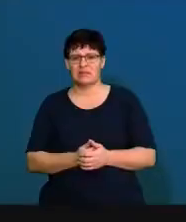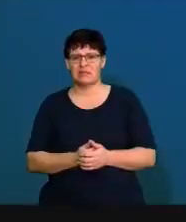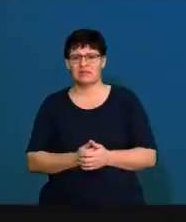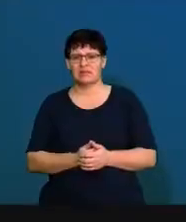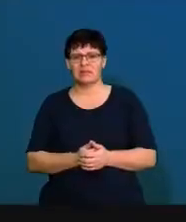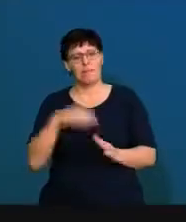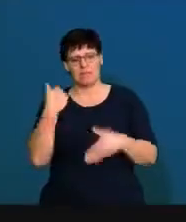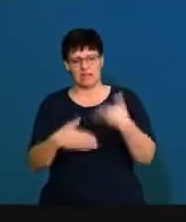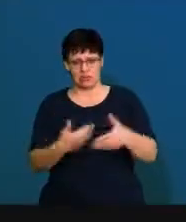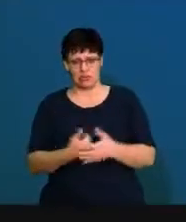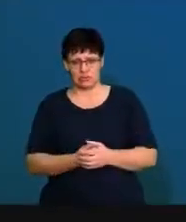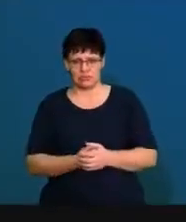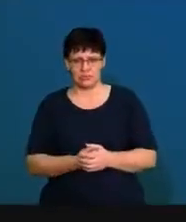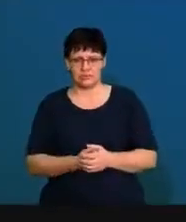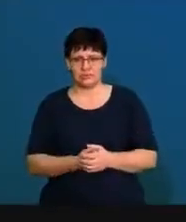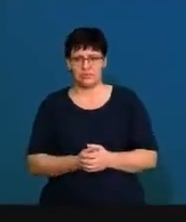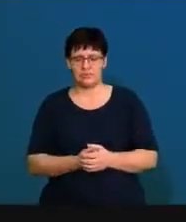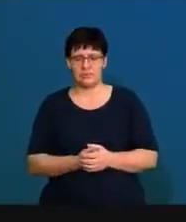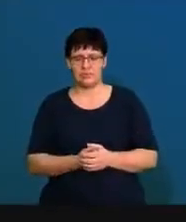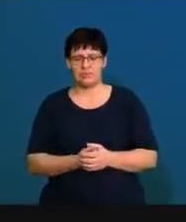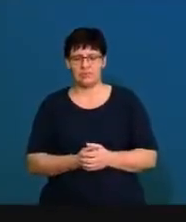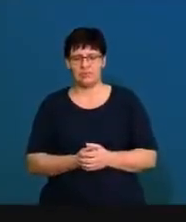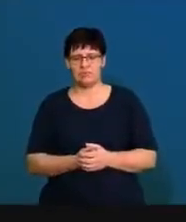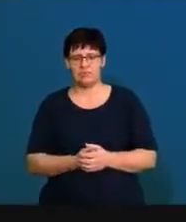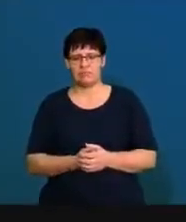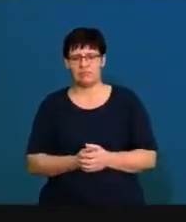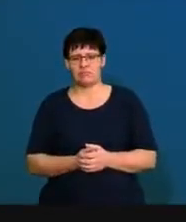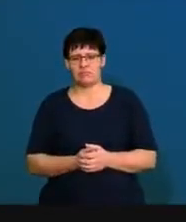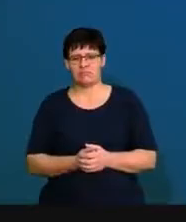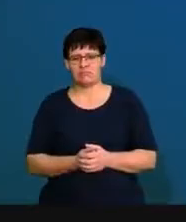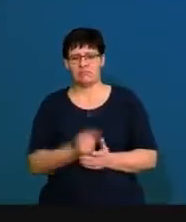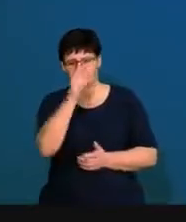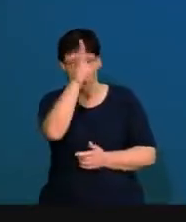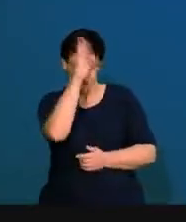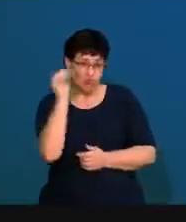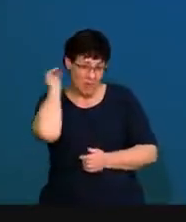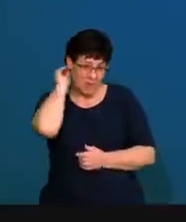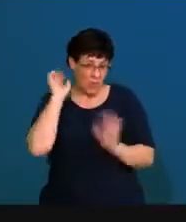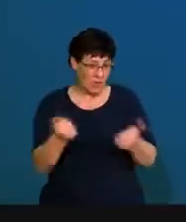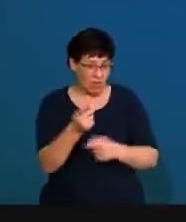Let's move on. And then, obviously, if you remember very well,